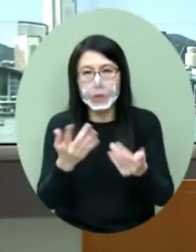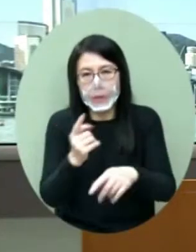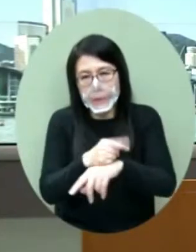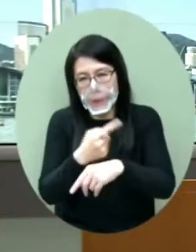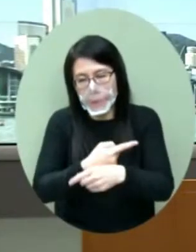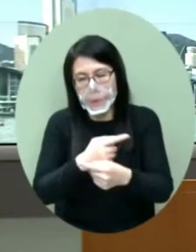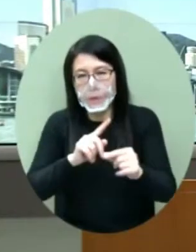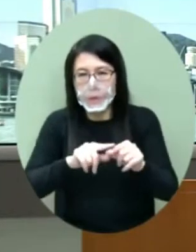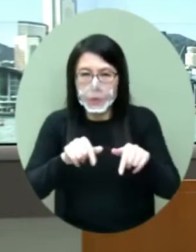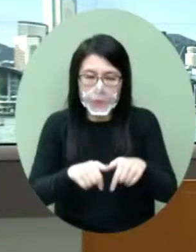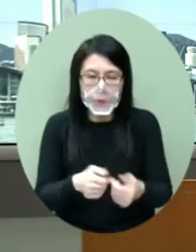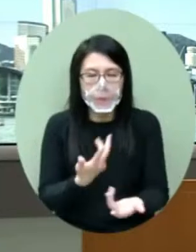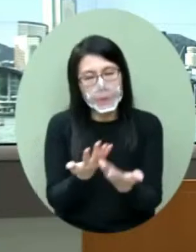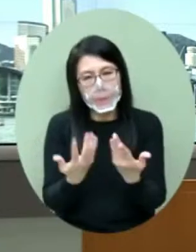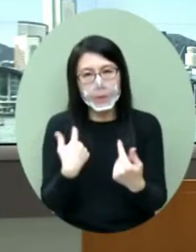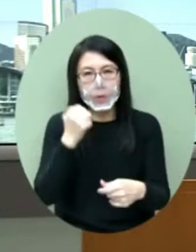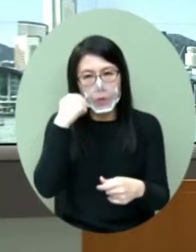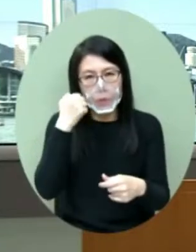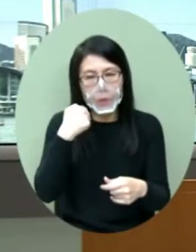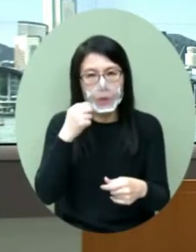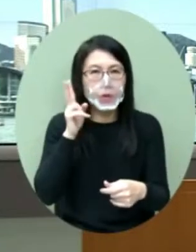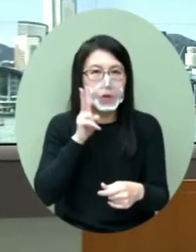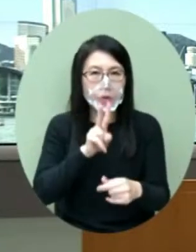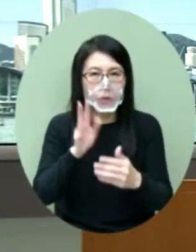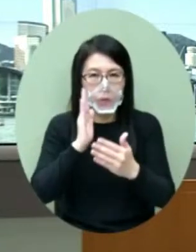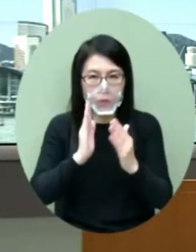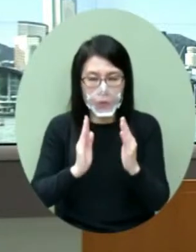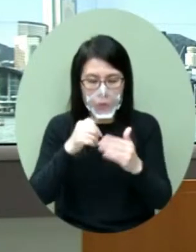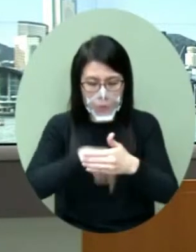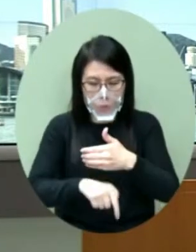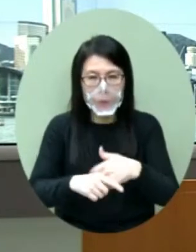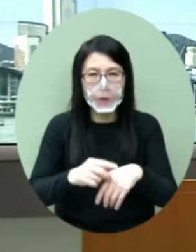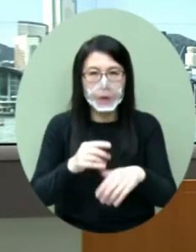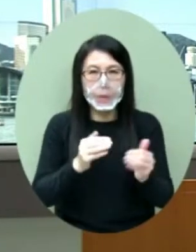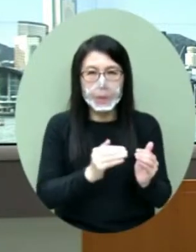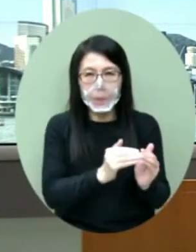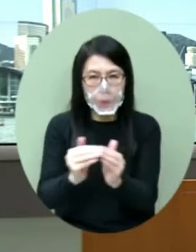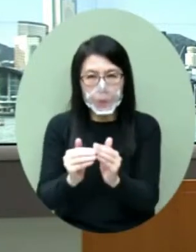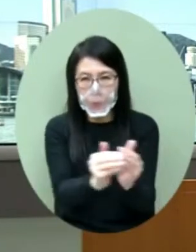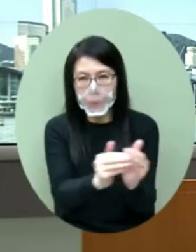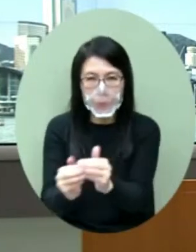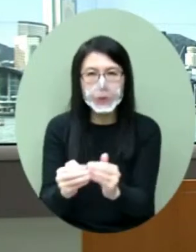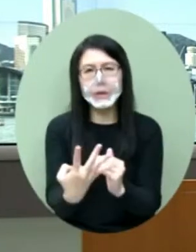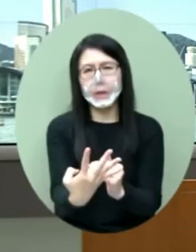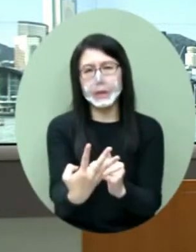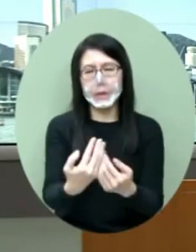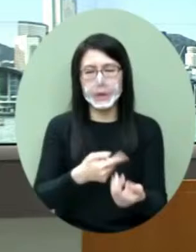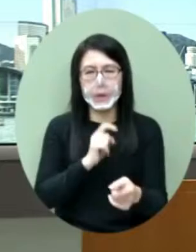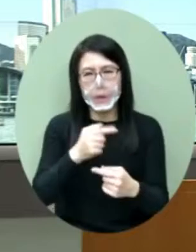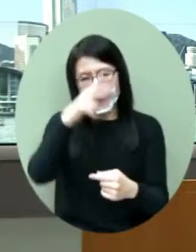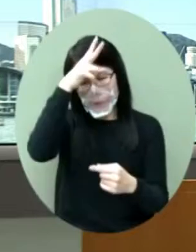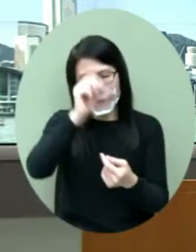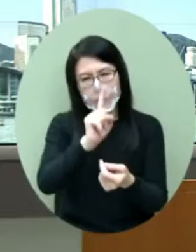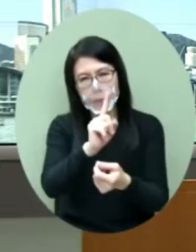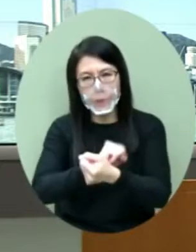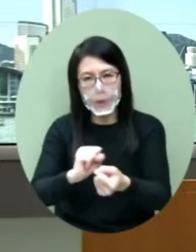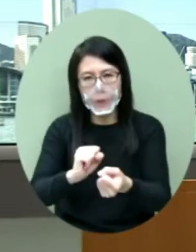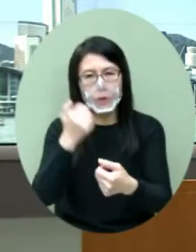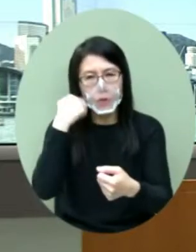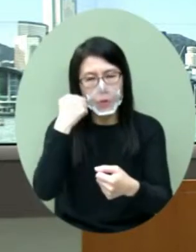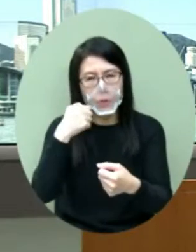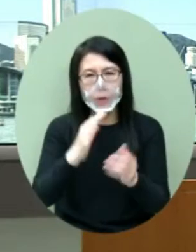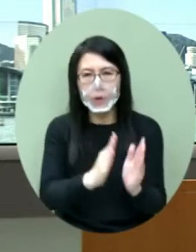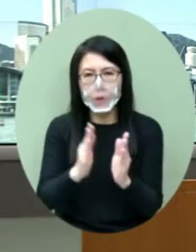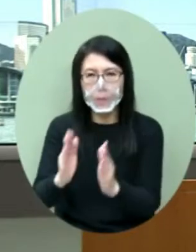transferred to the makeshift hospital or the holding centers. So within 2 weeks, an elderly was transferred 4 times.